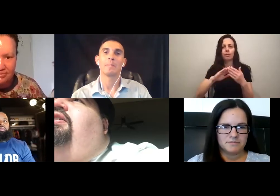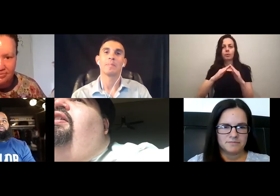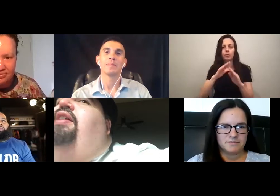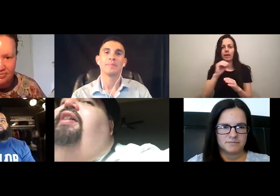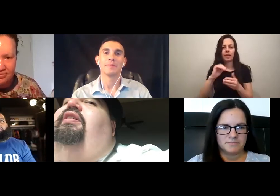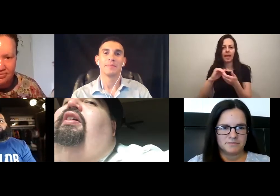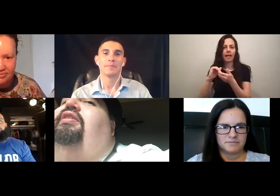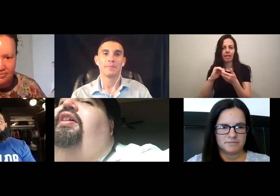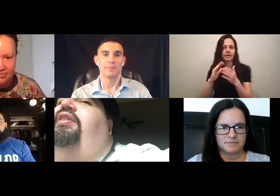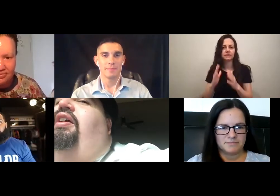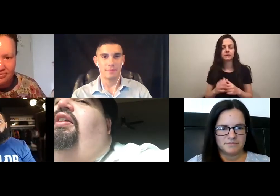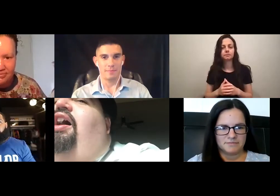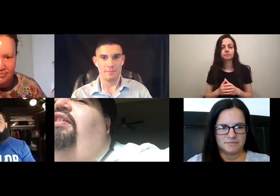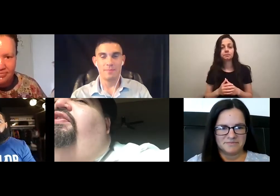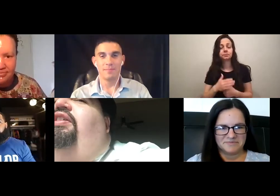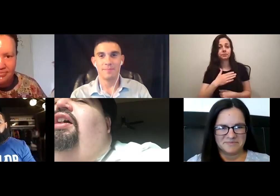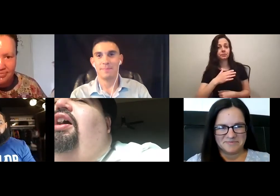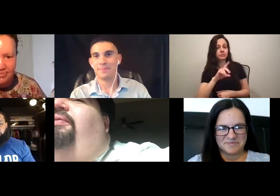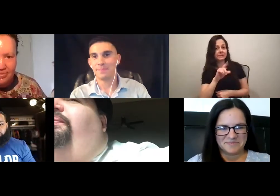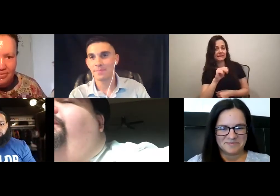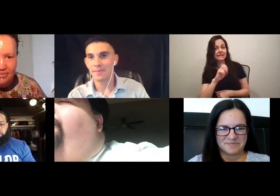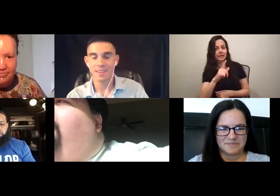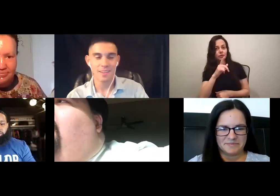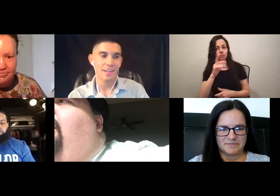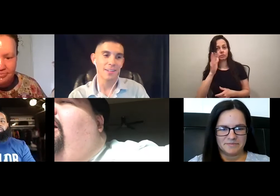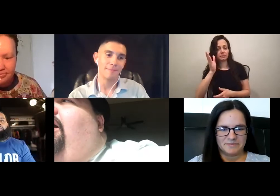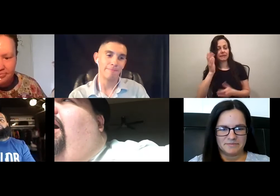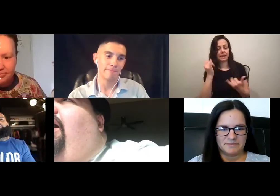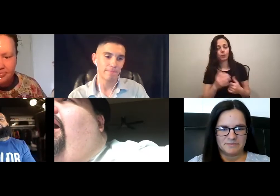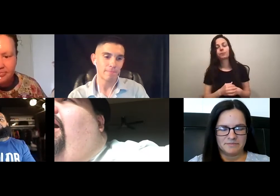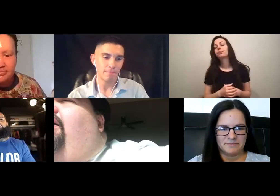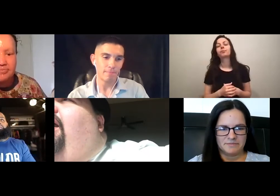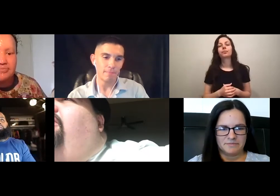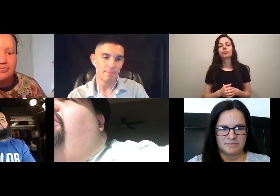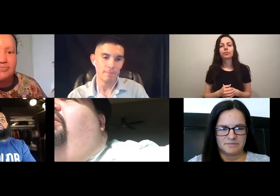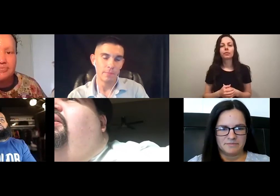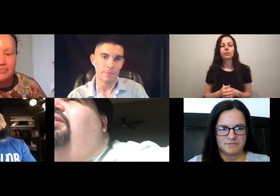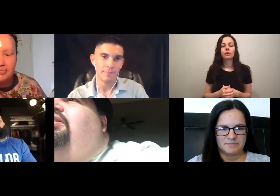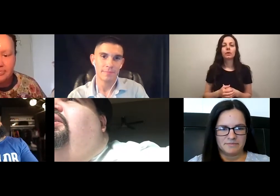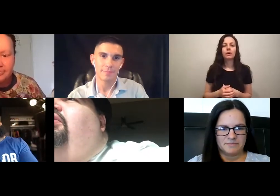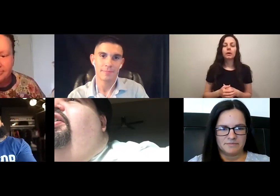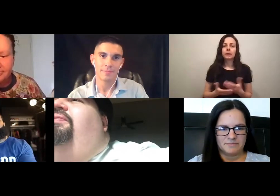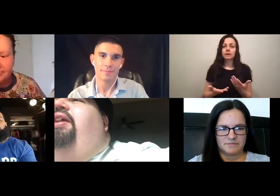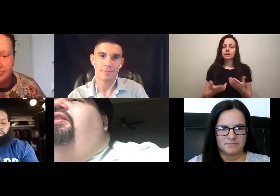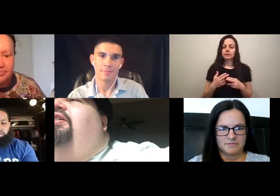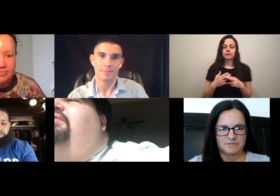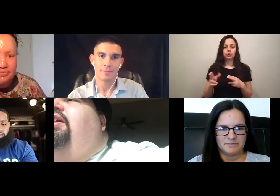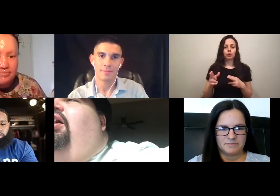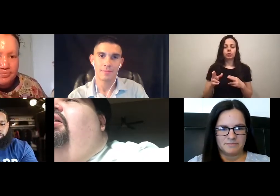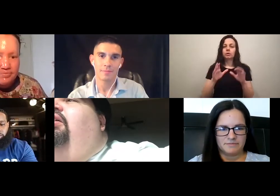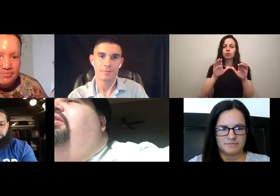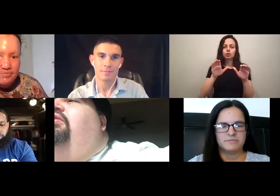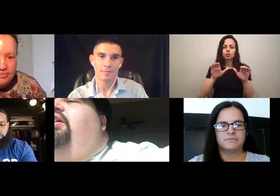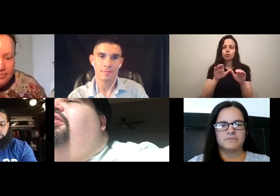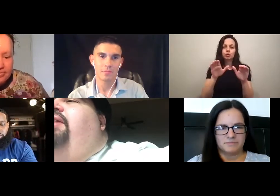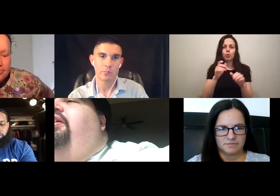This is Daniel. I'll go ahead and start it off. In short, do a little better. We can